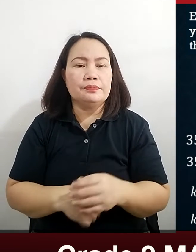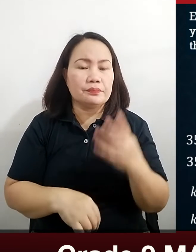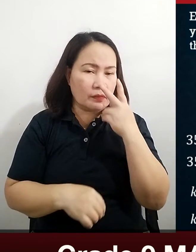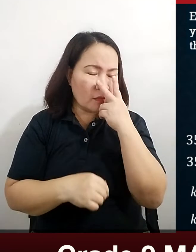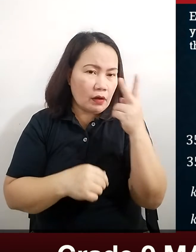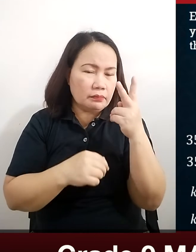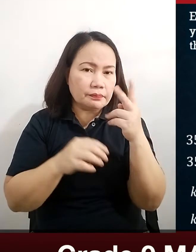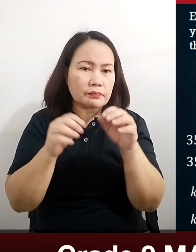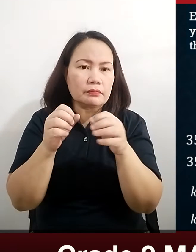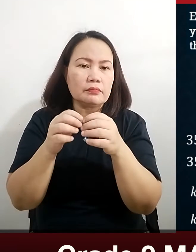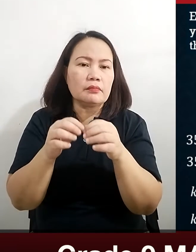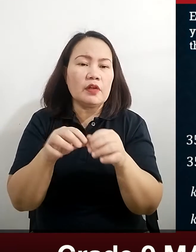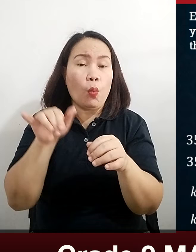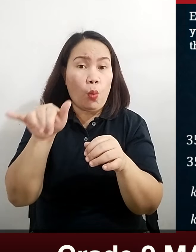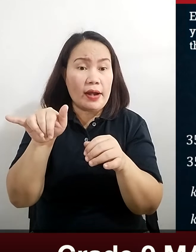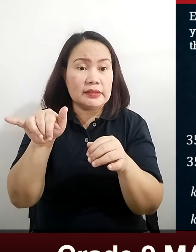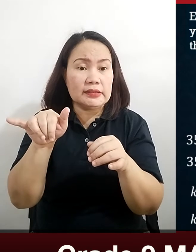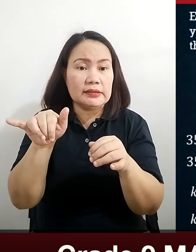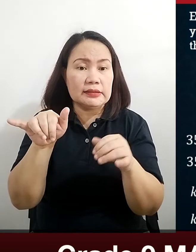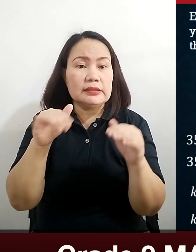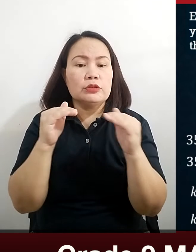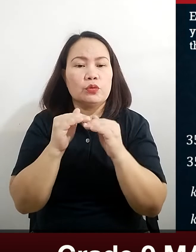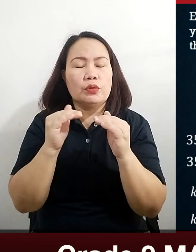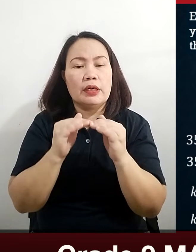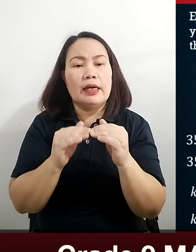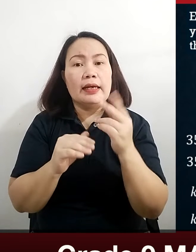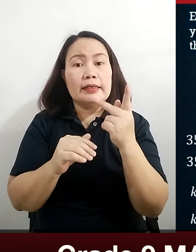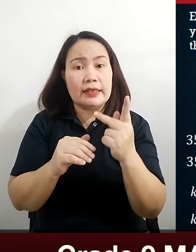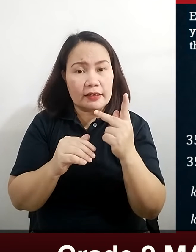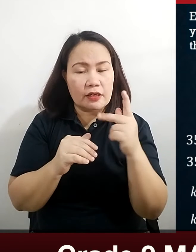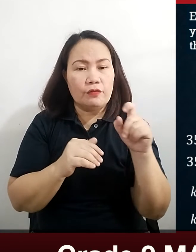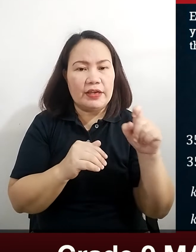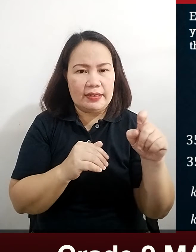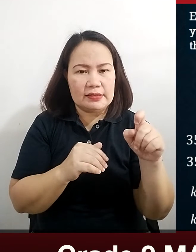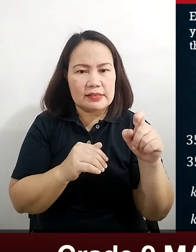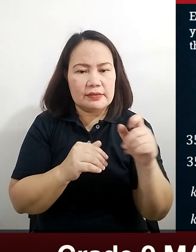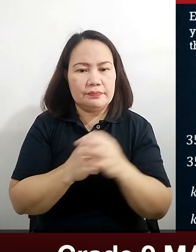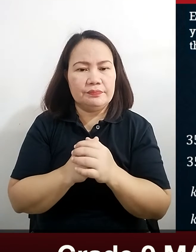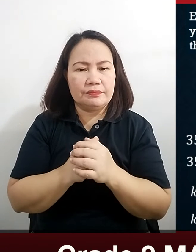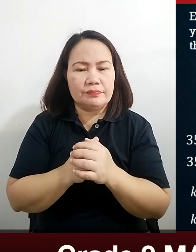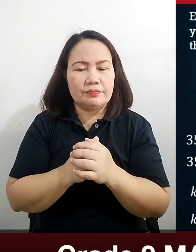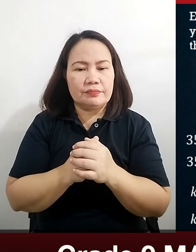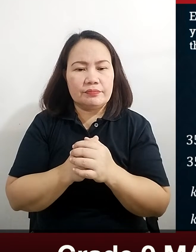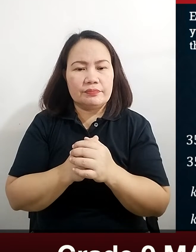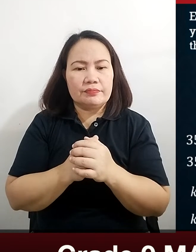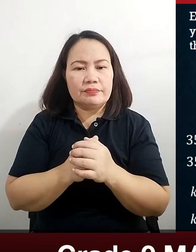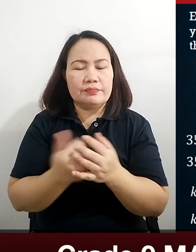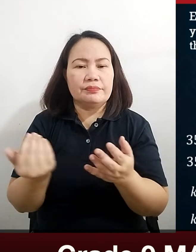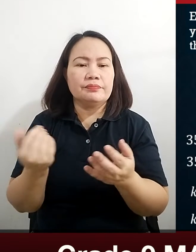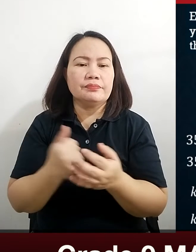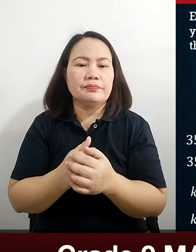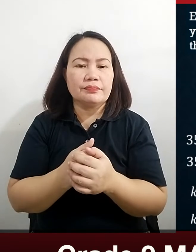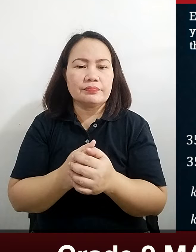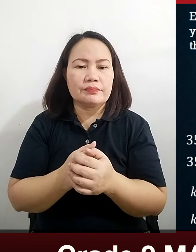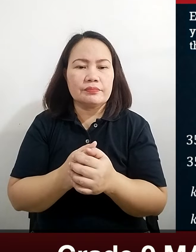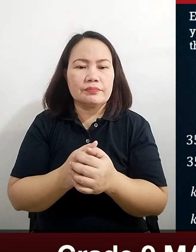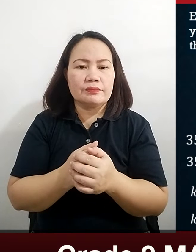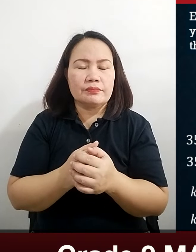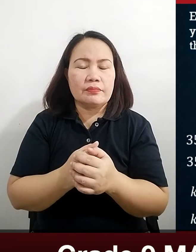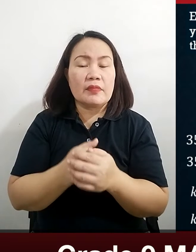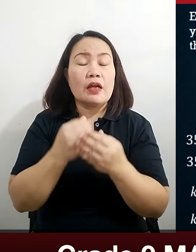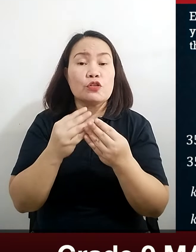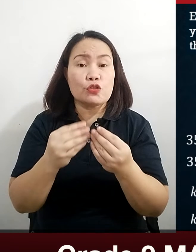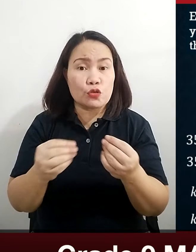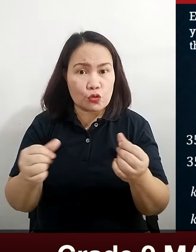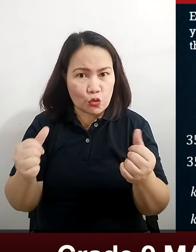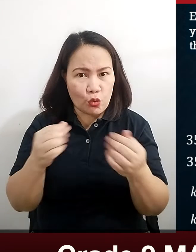natin. So, dito naman nauna yung y. So, y is equal to kx. Okay? Again, bago natin makuha